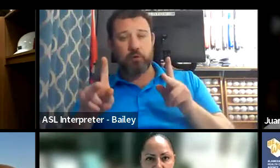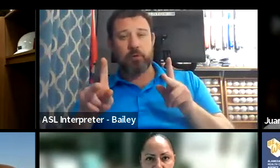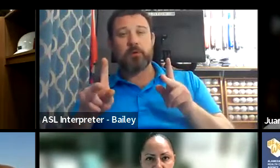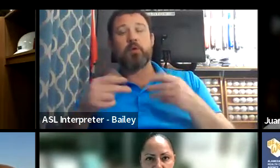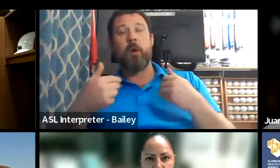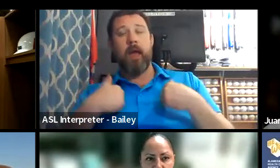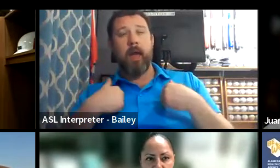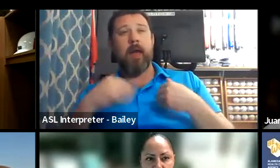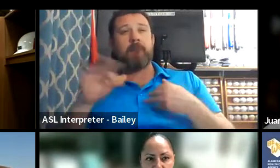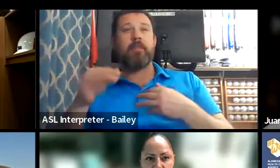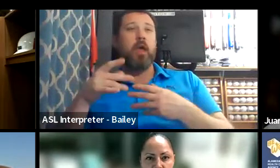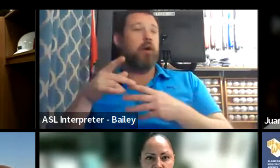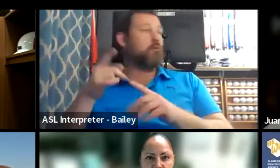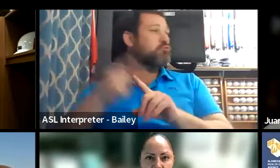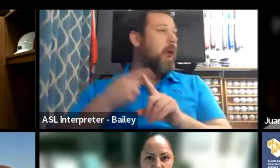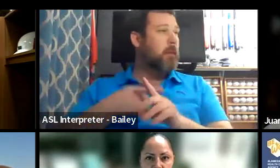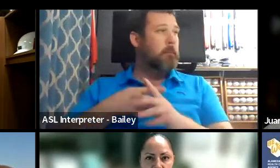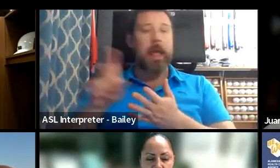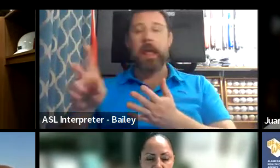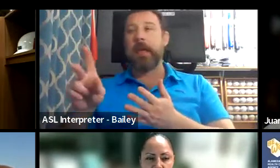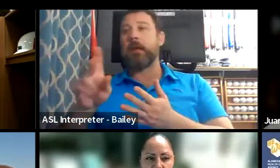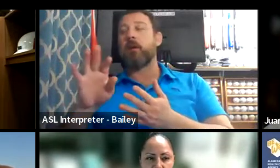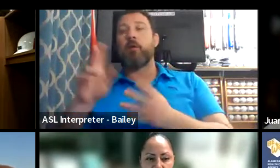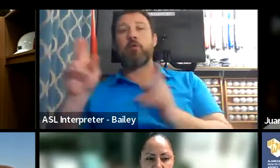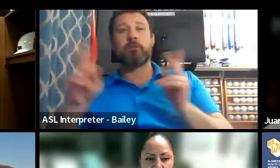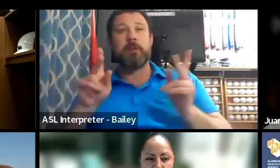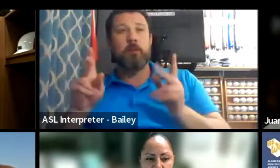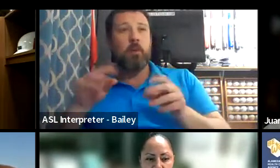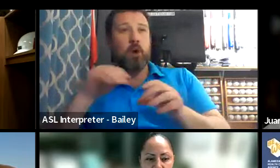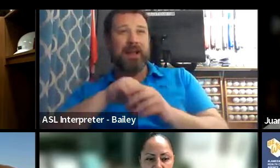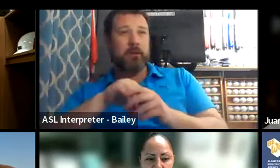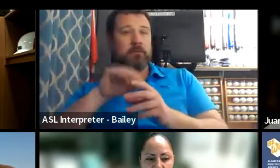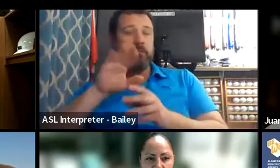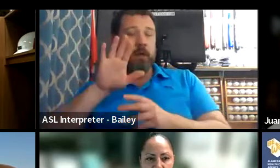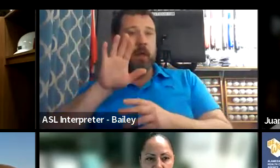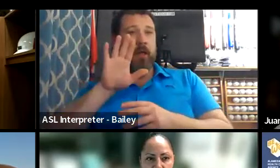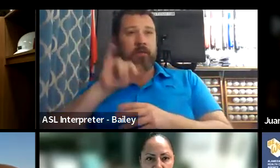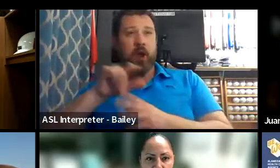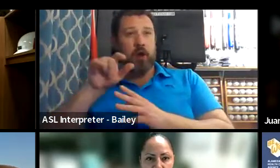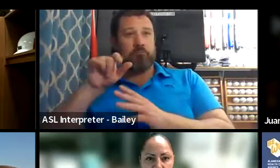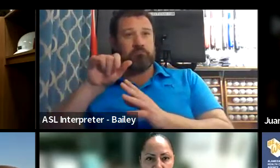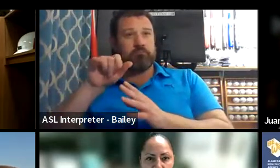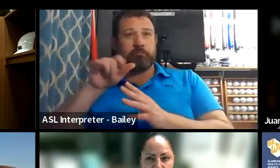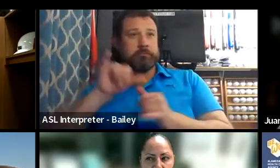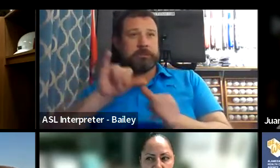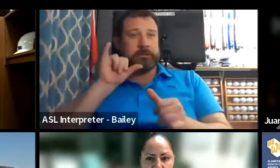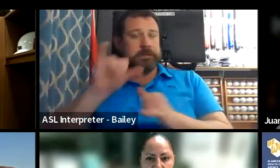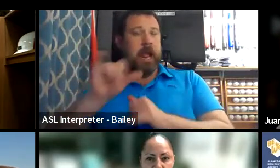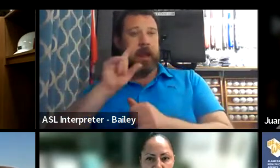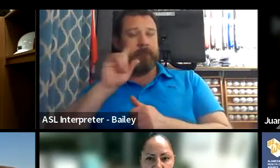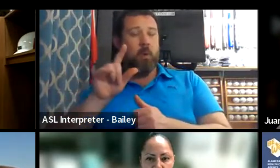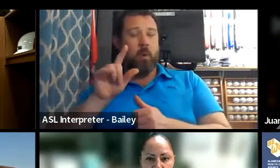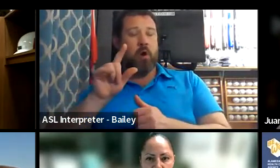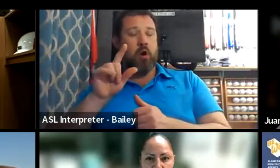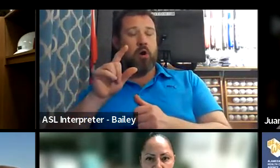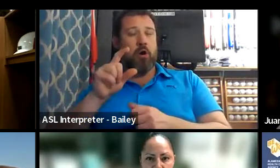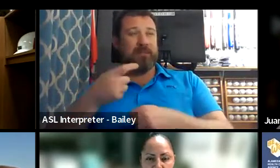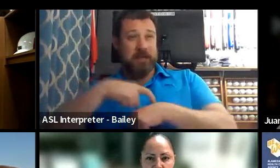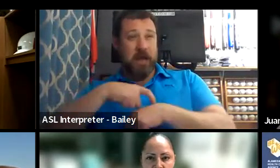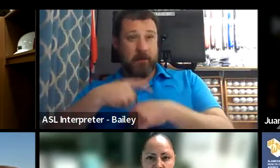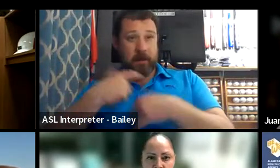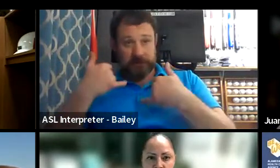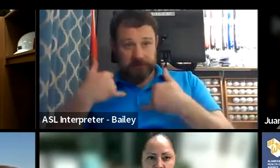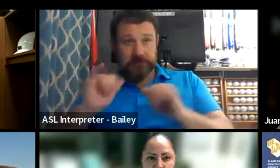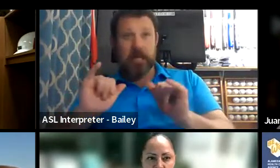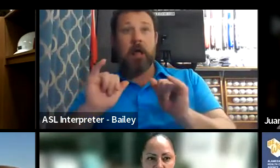have their rent paid, and those people were in their portals and stayed for indefinite periods of time, and still to this day have